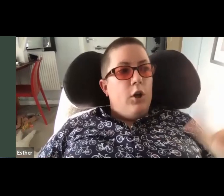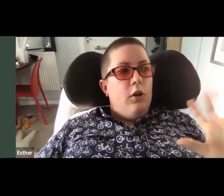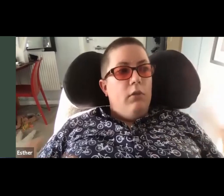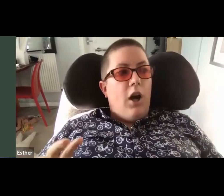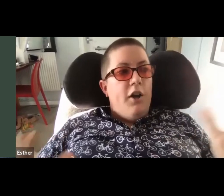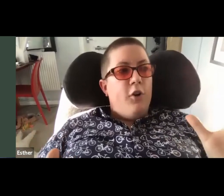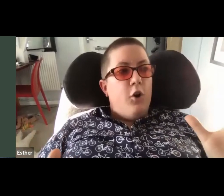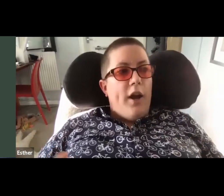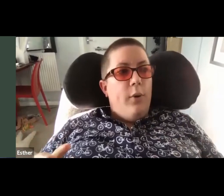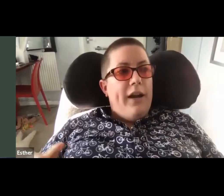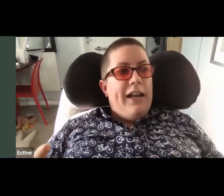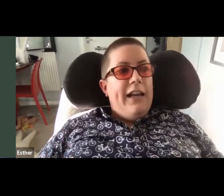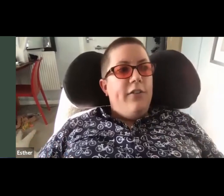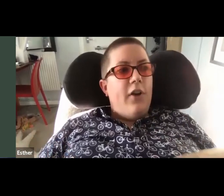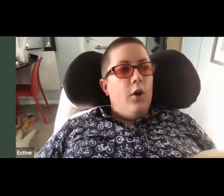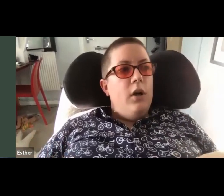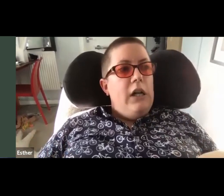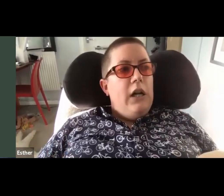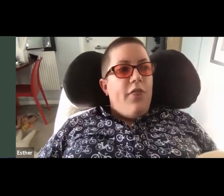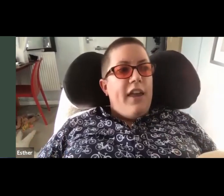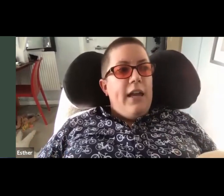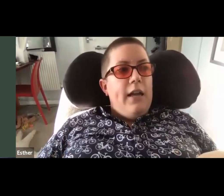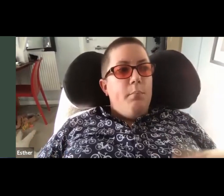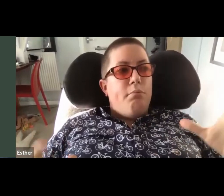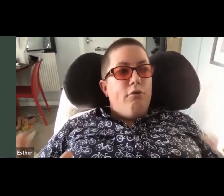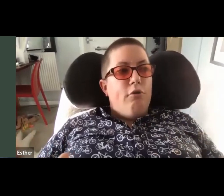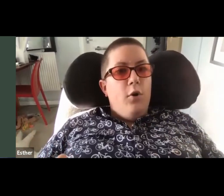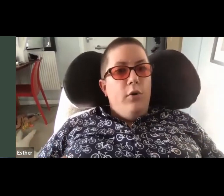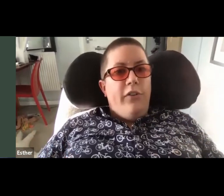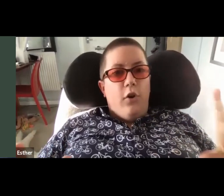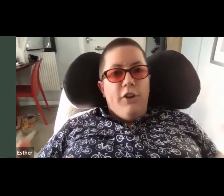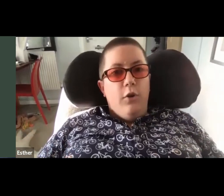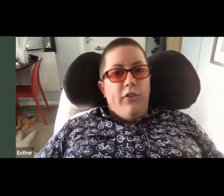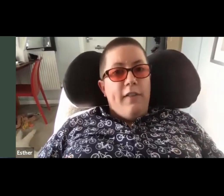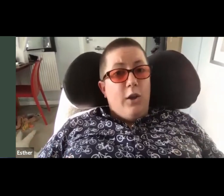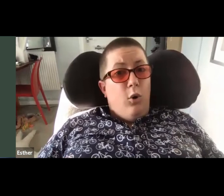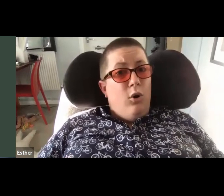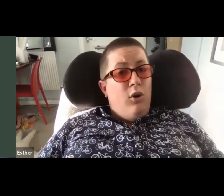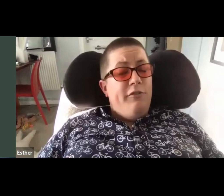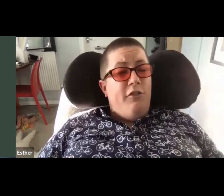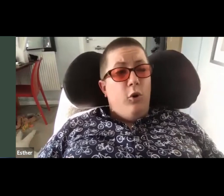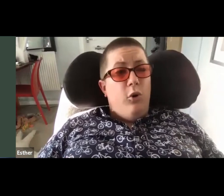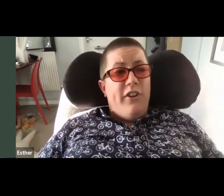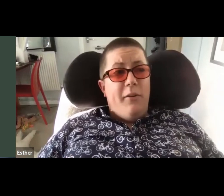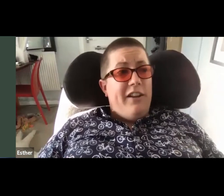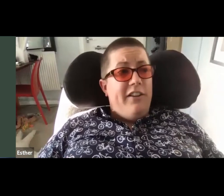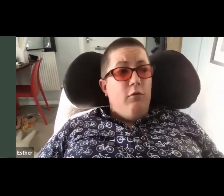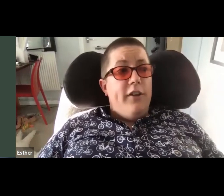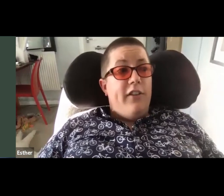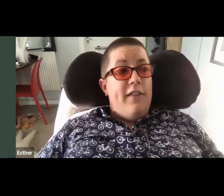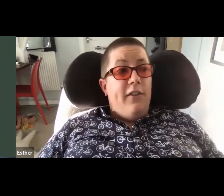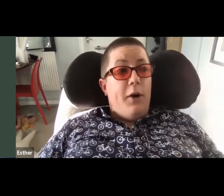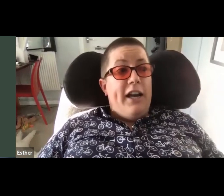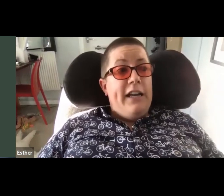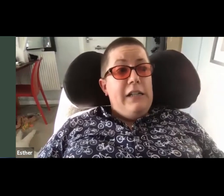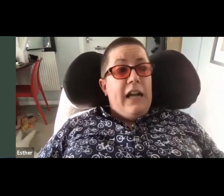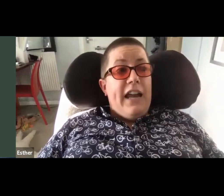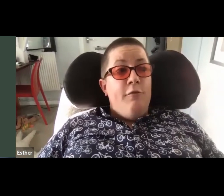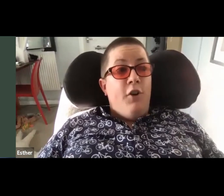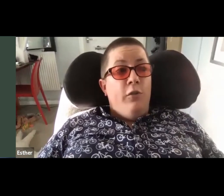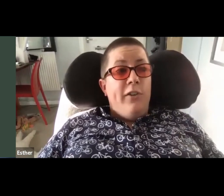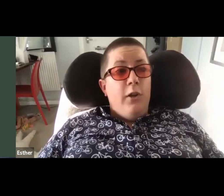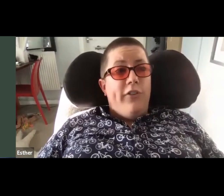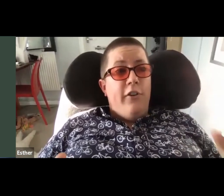them kind of quite quickly. So the pros of using the law for disability rights in this way,